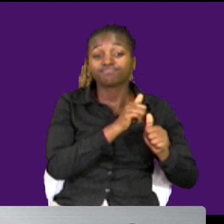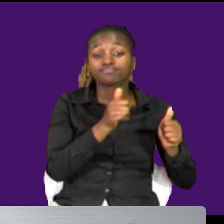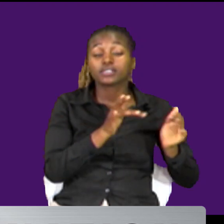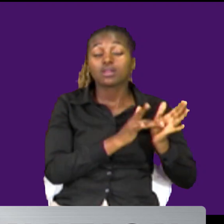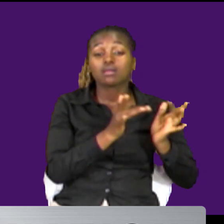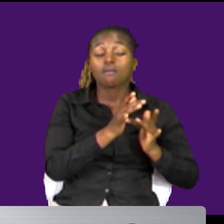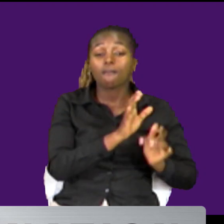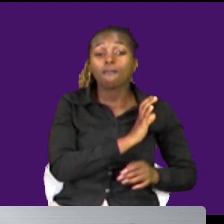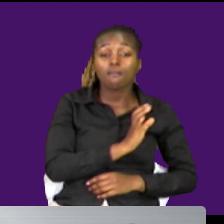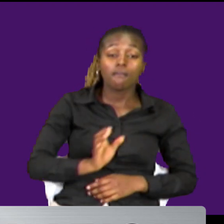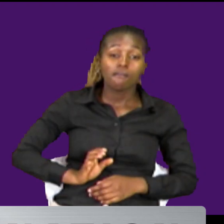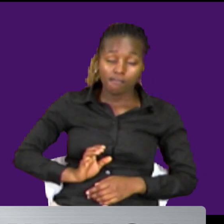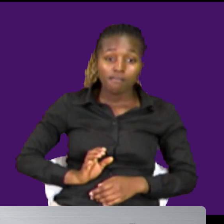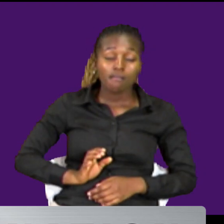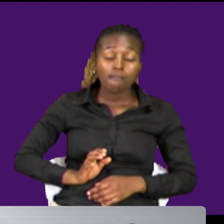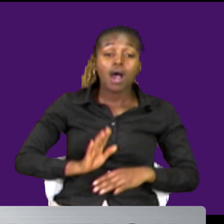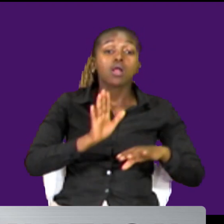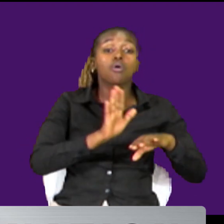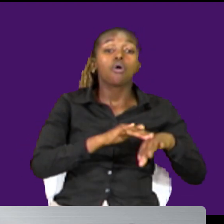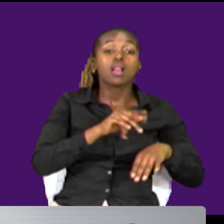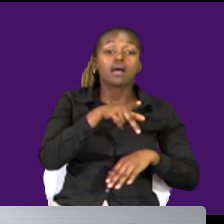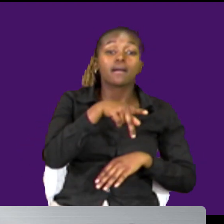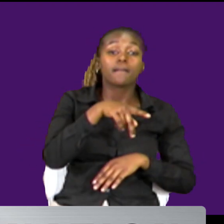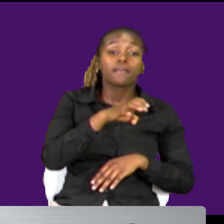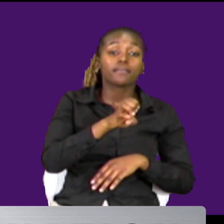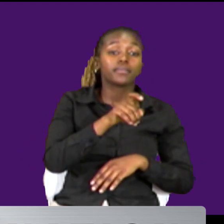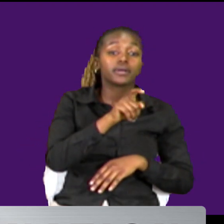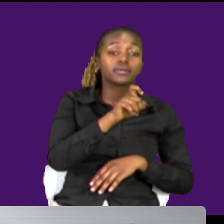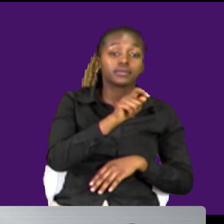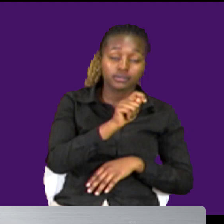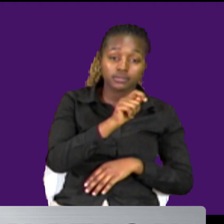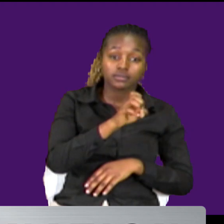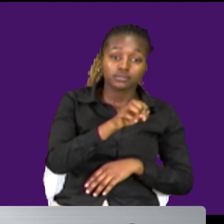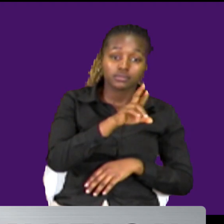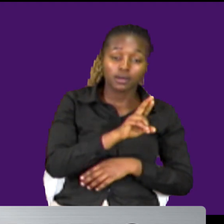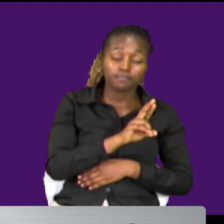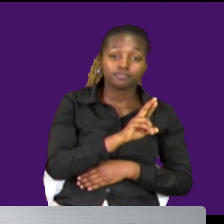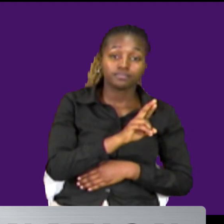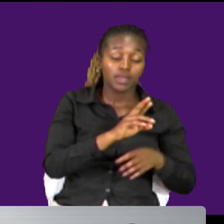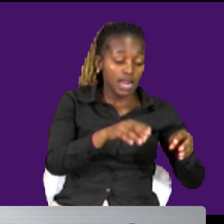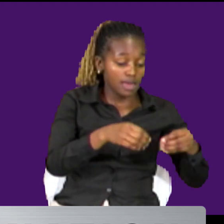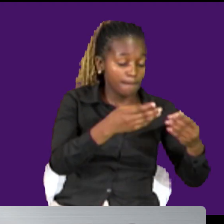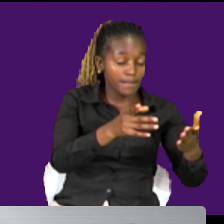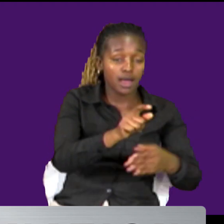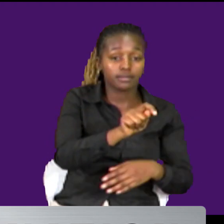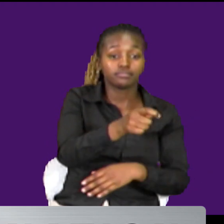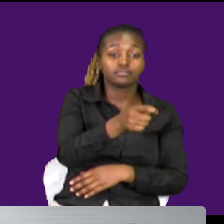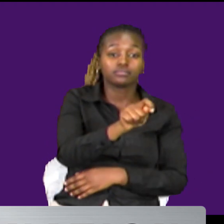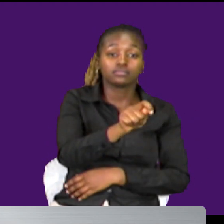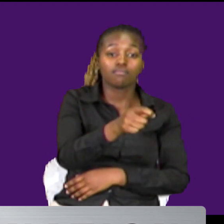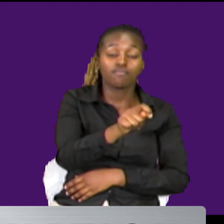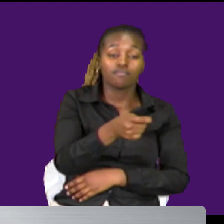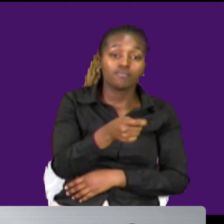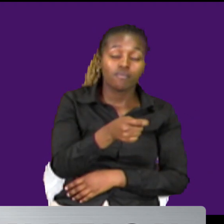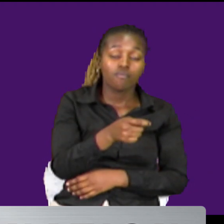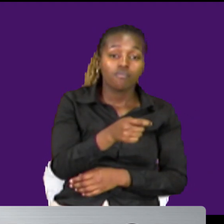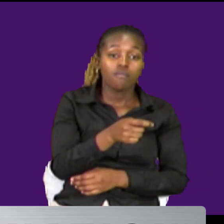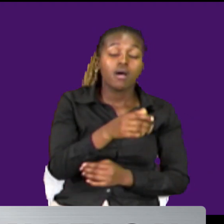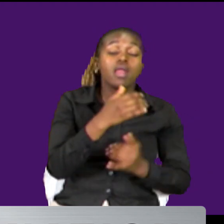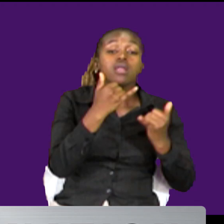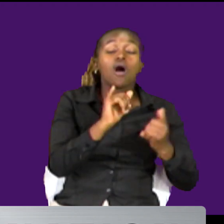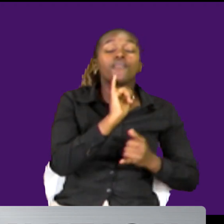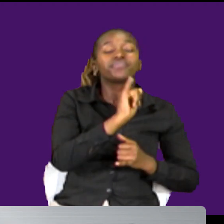was he called Peter. Yeah. And he told Peter, I give you the key. You remember? So that narrative is